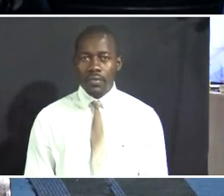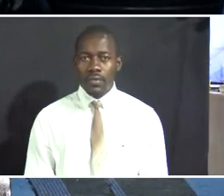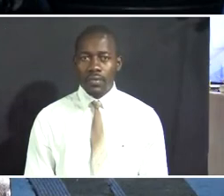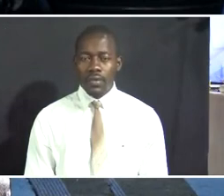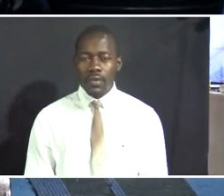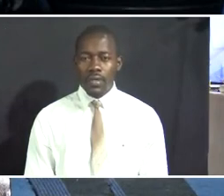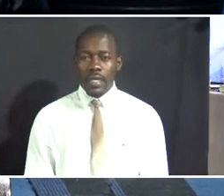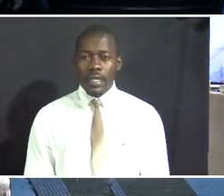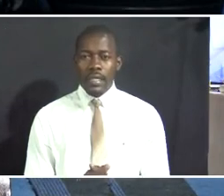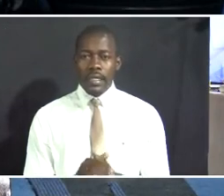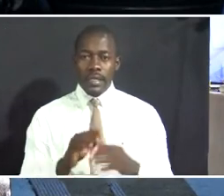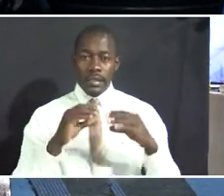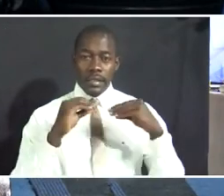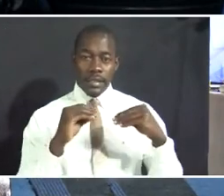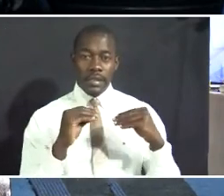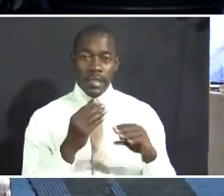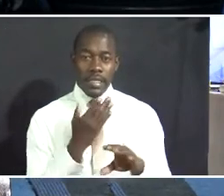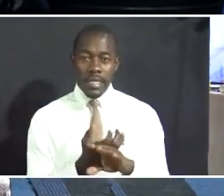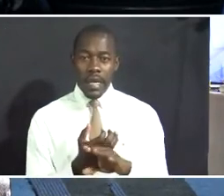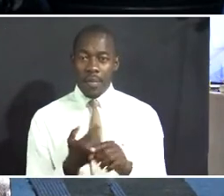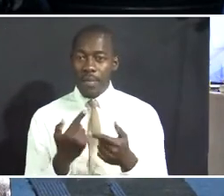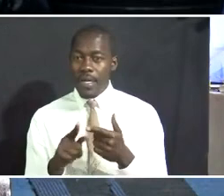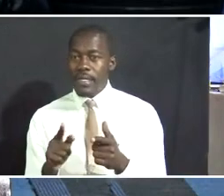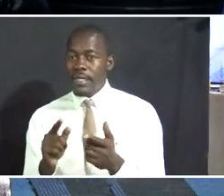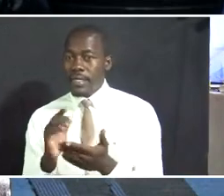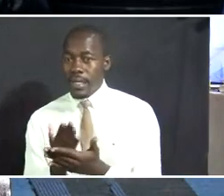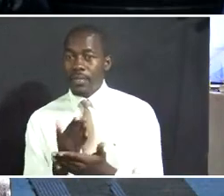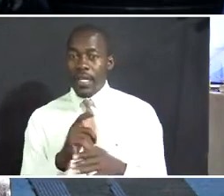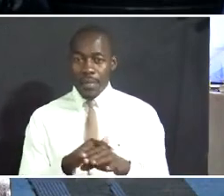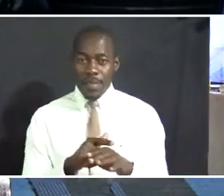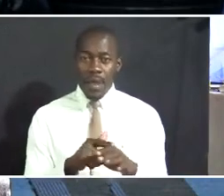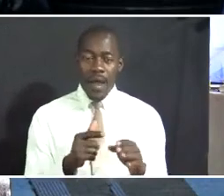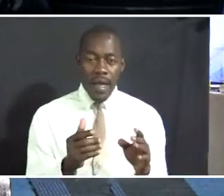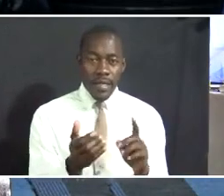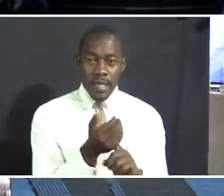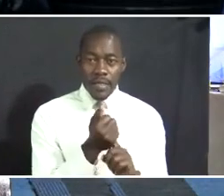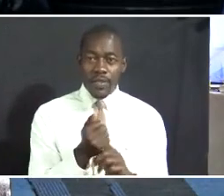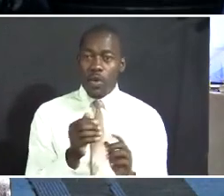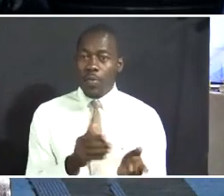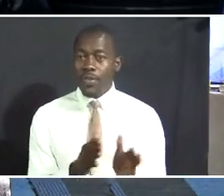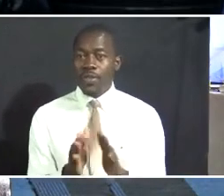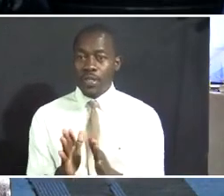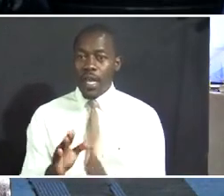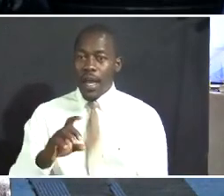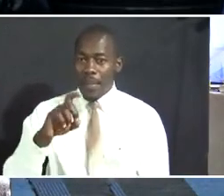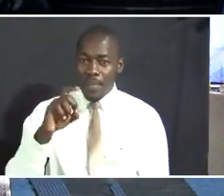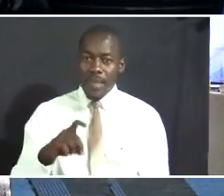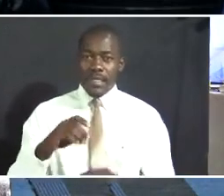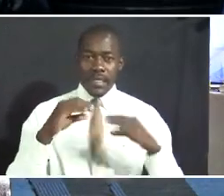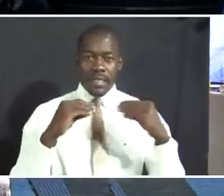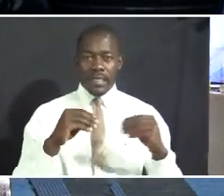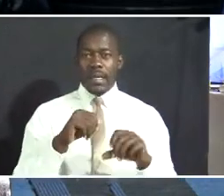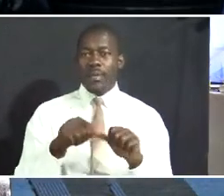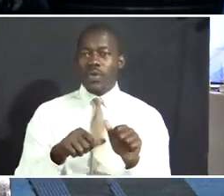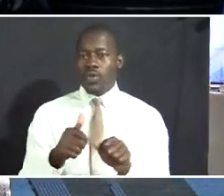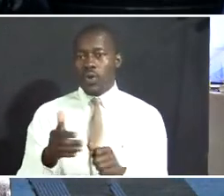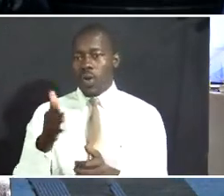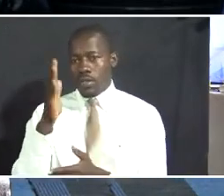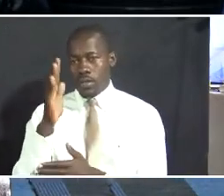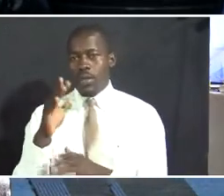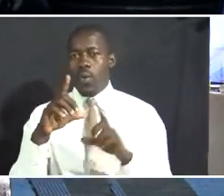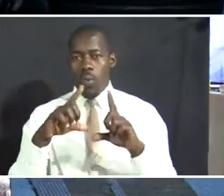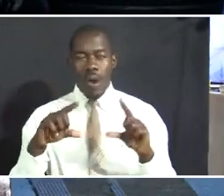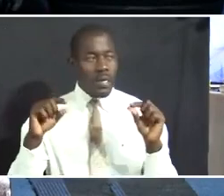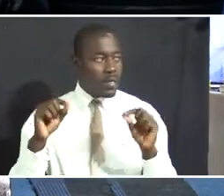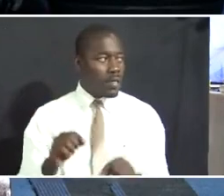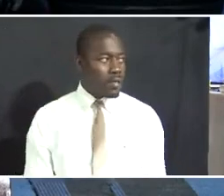get an opportunity, I have to say the word of the Lord. You know, 3 hours of teaching is a